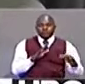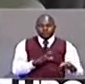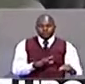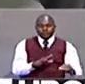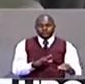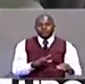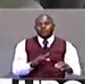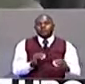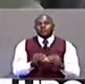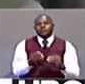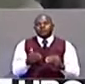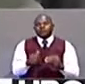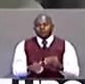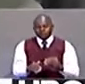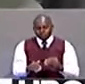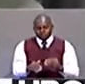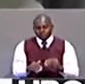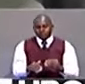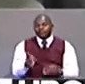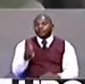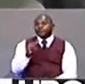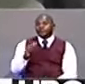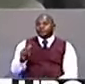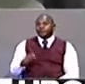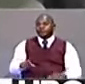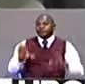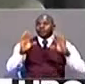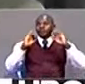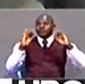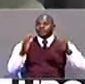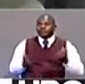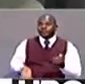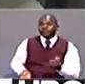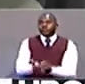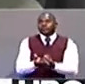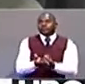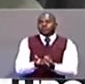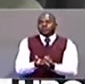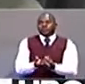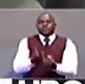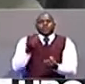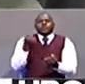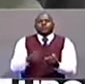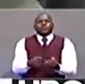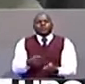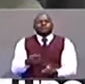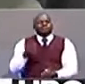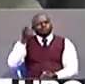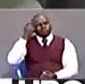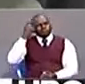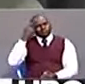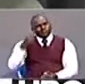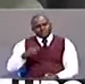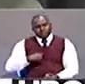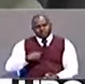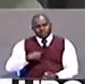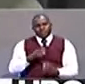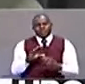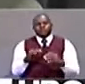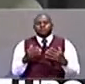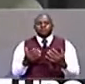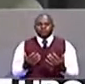fallen gallant son of the People's Republic of Tanzania. And what flooded my mind, Madam Speaker, is